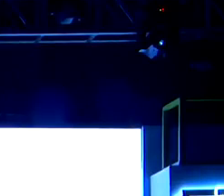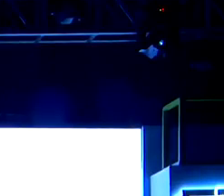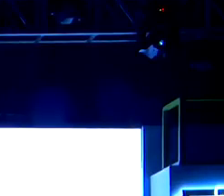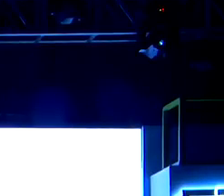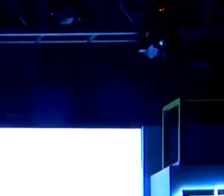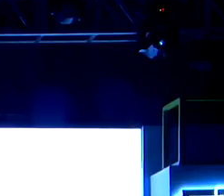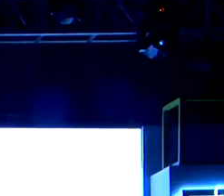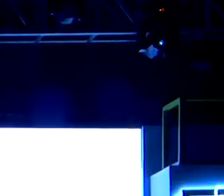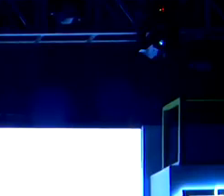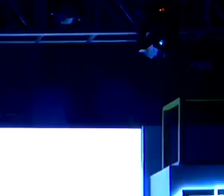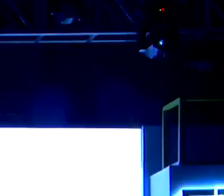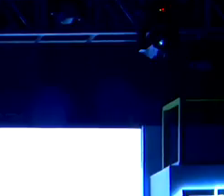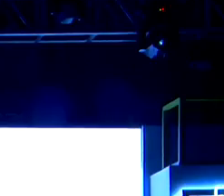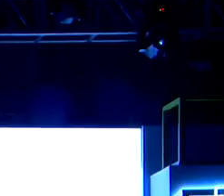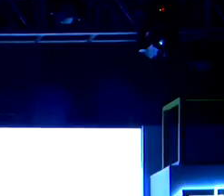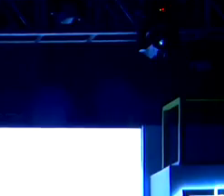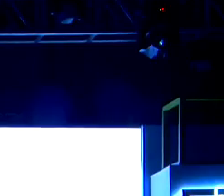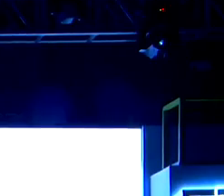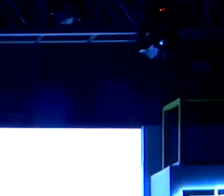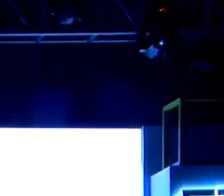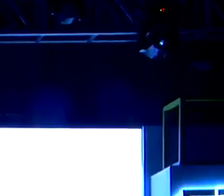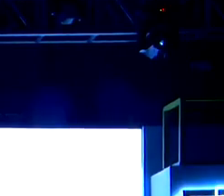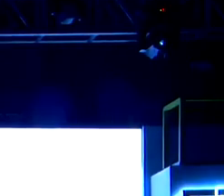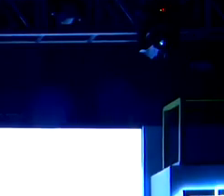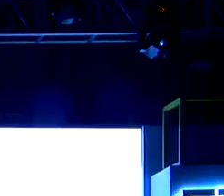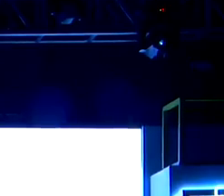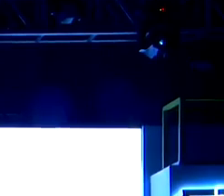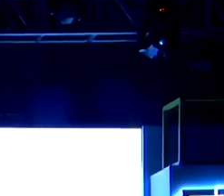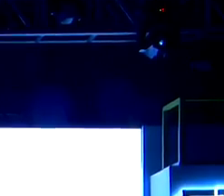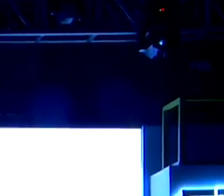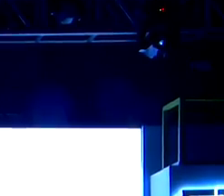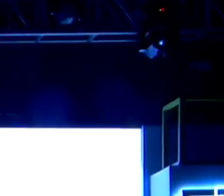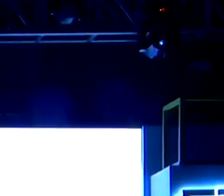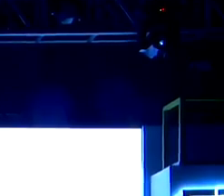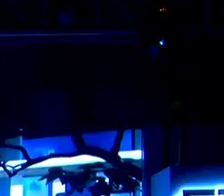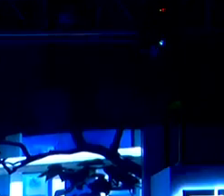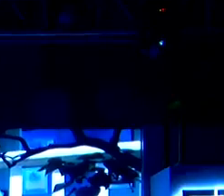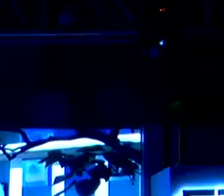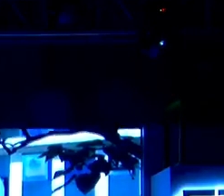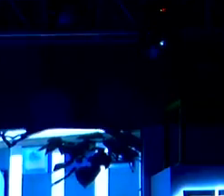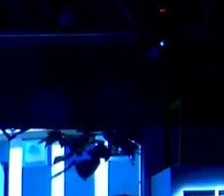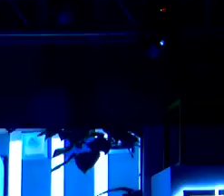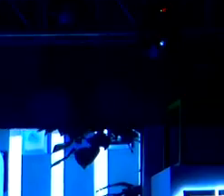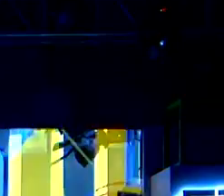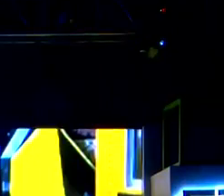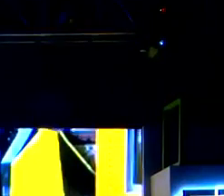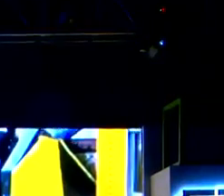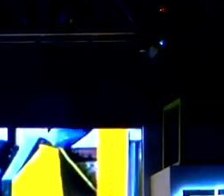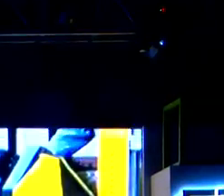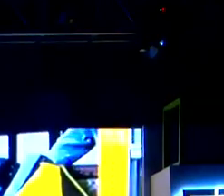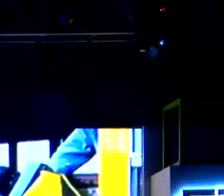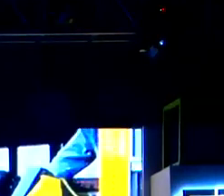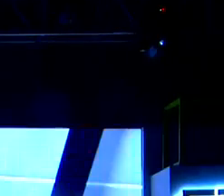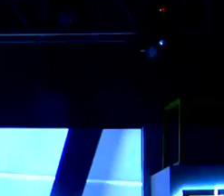ago to execute this vision of transforming India, making it like America or any